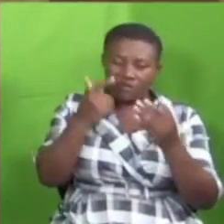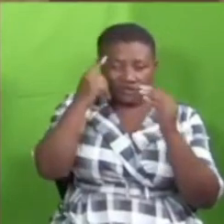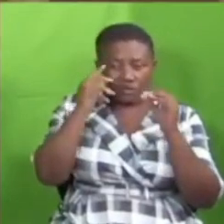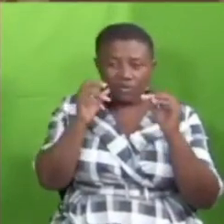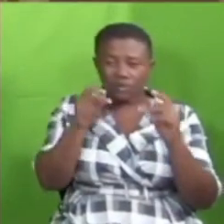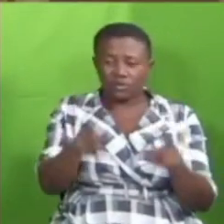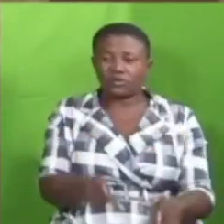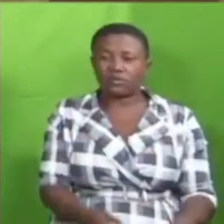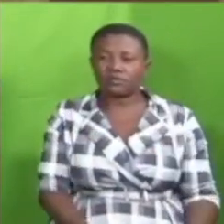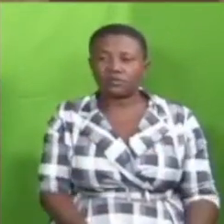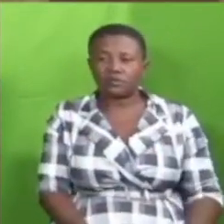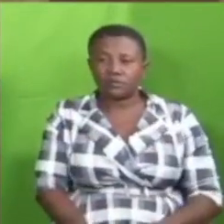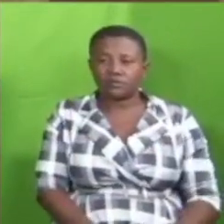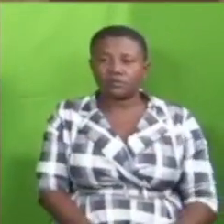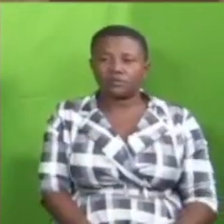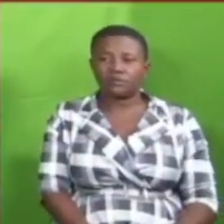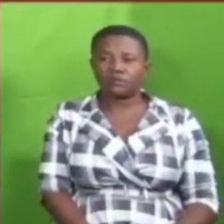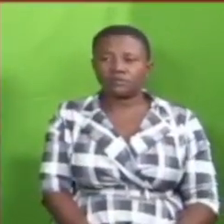opportunity.